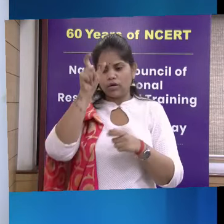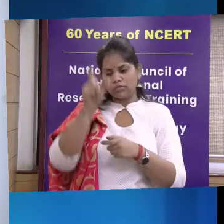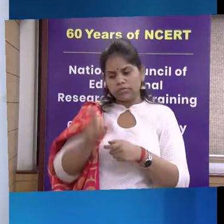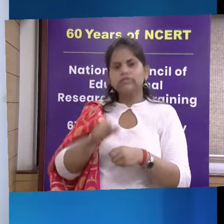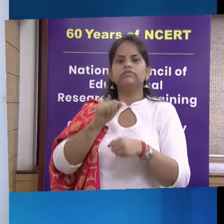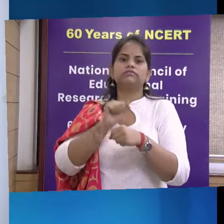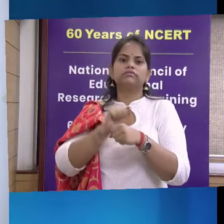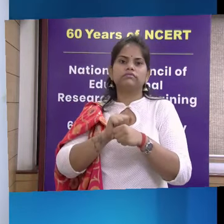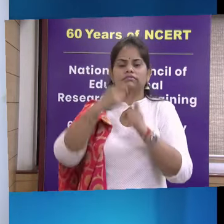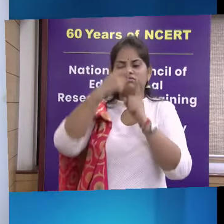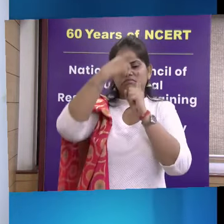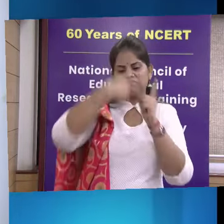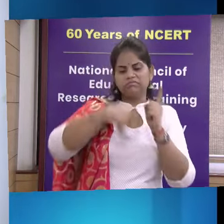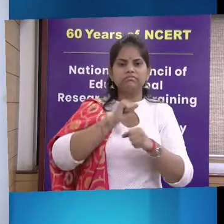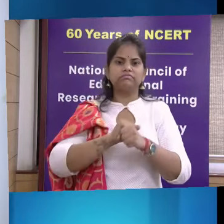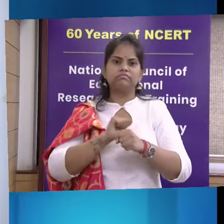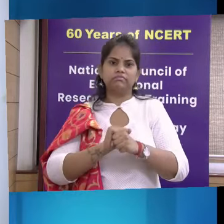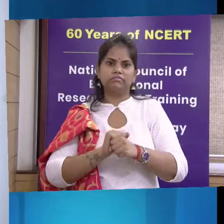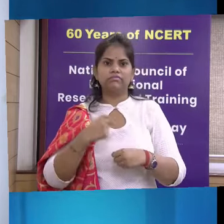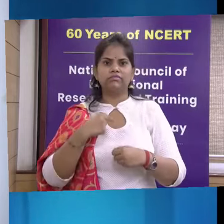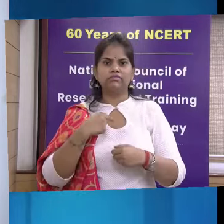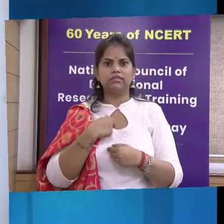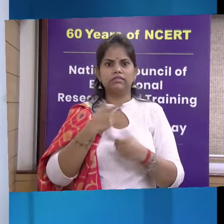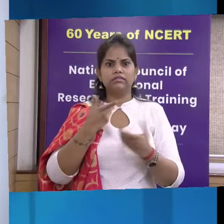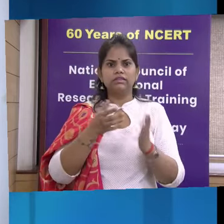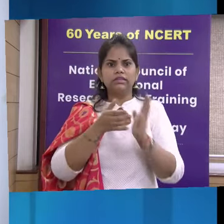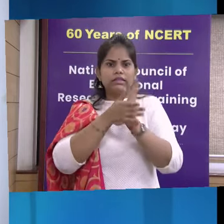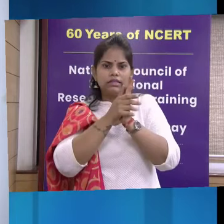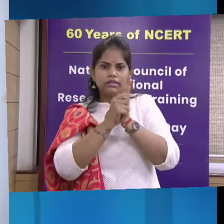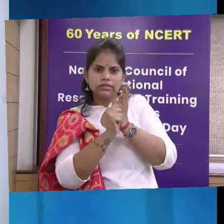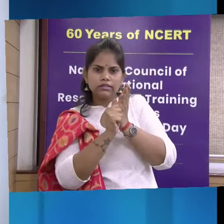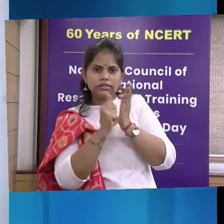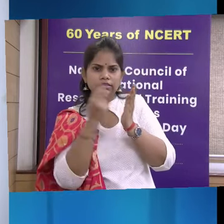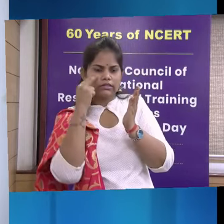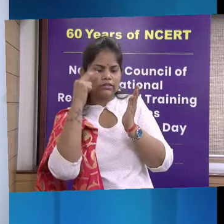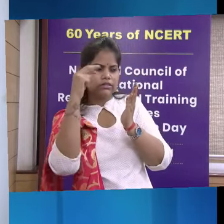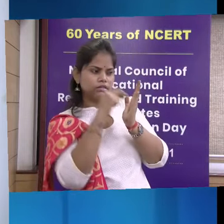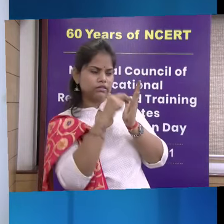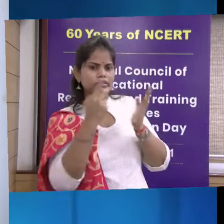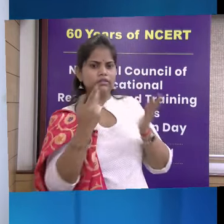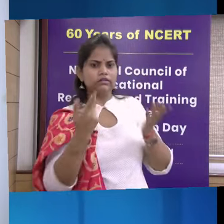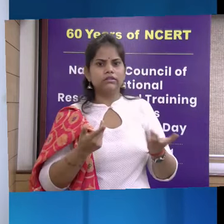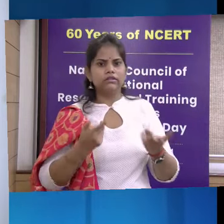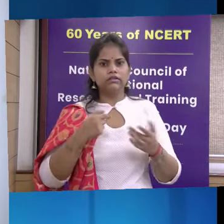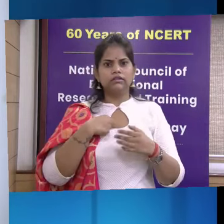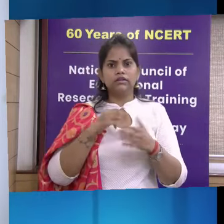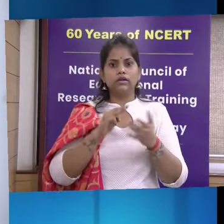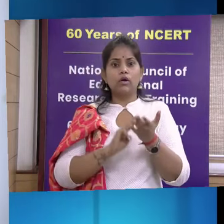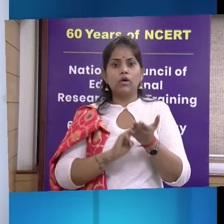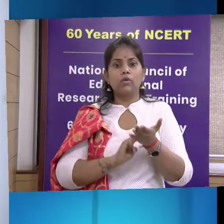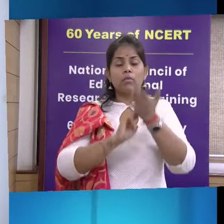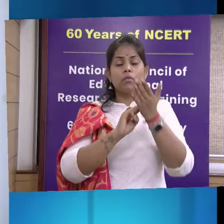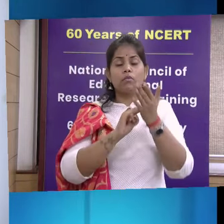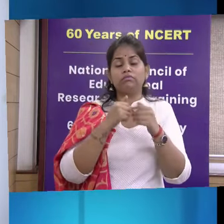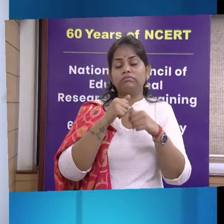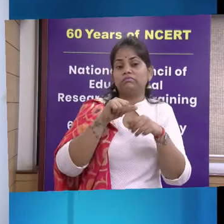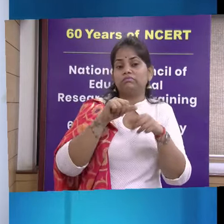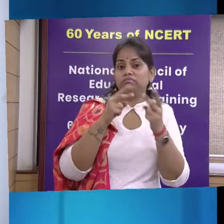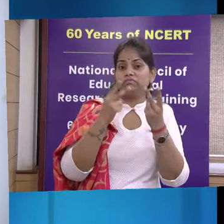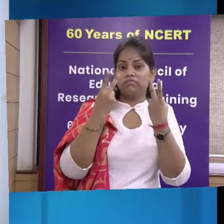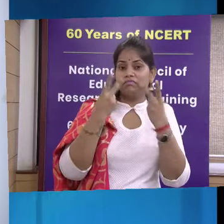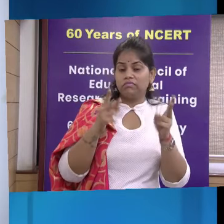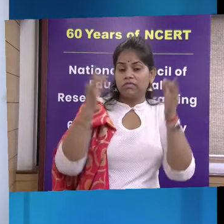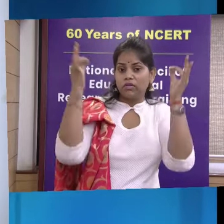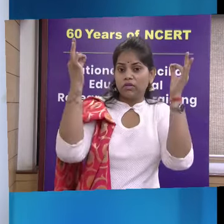personalities. Imparting of skills is viewed as key element of the modern education system. It has